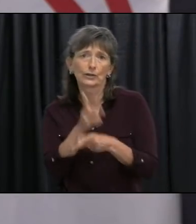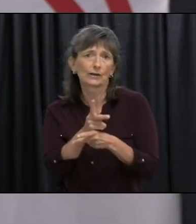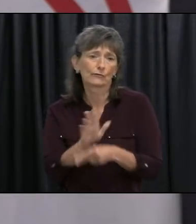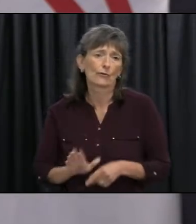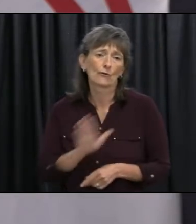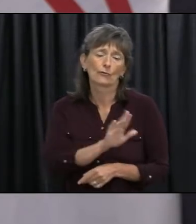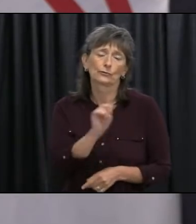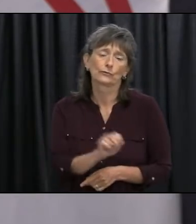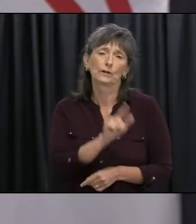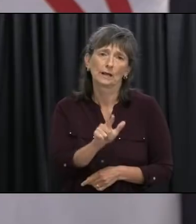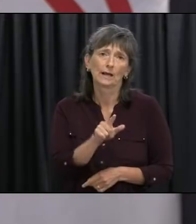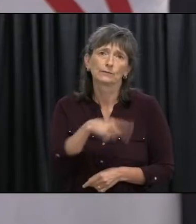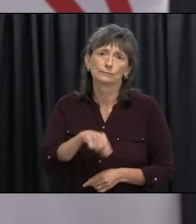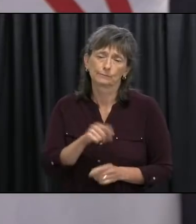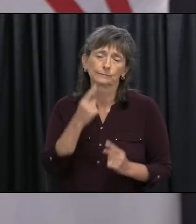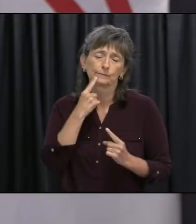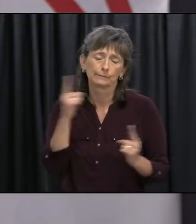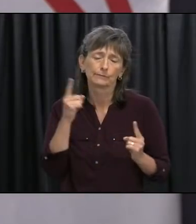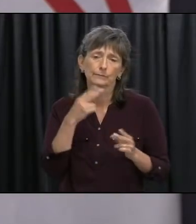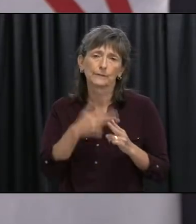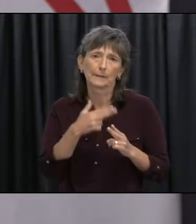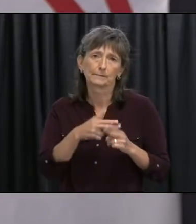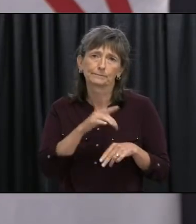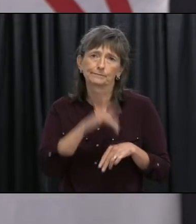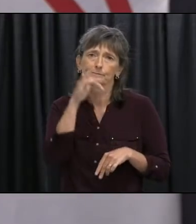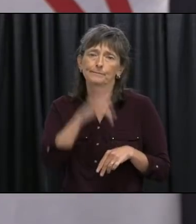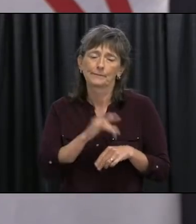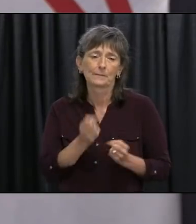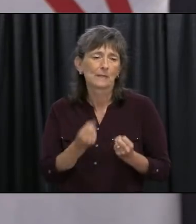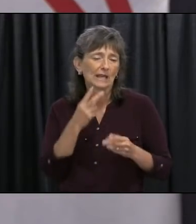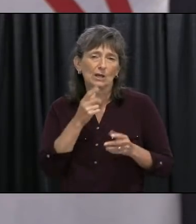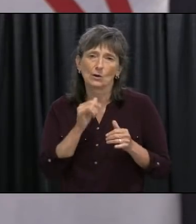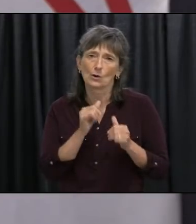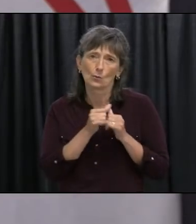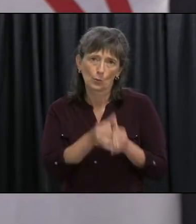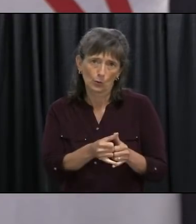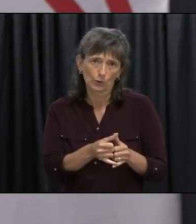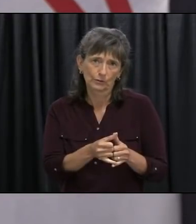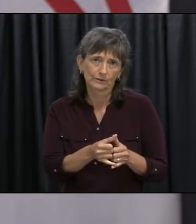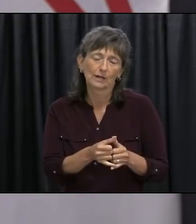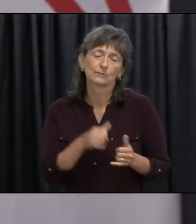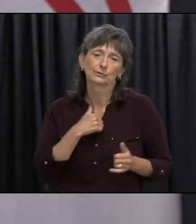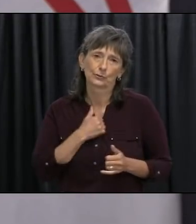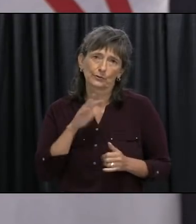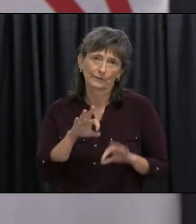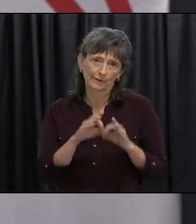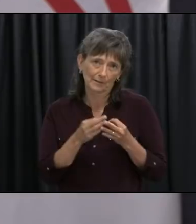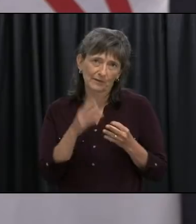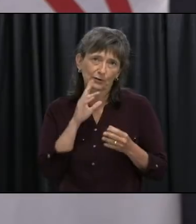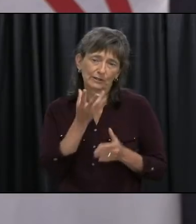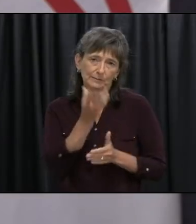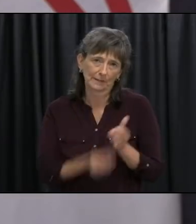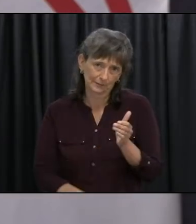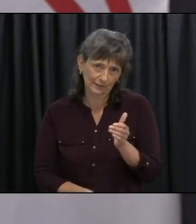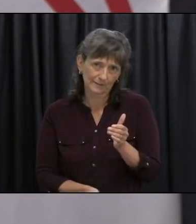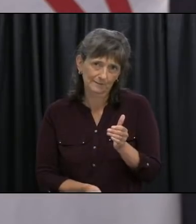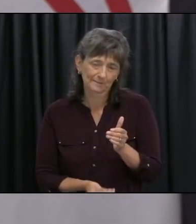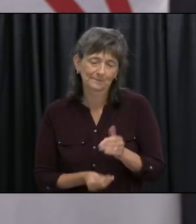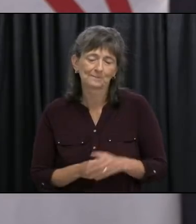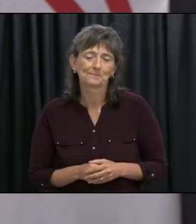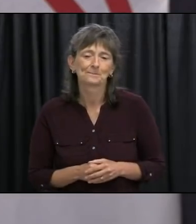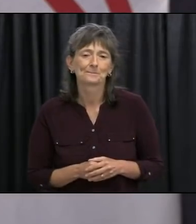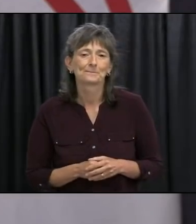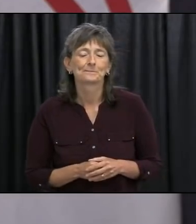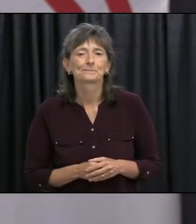known across our province, and someone who has been the recipient of many awards. So I send out my condolences to the family and friends